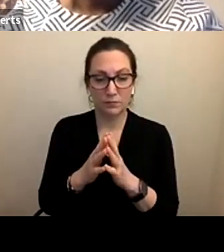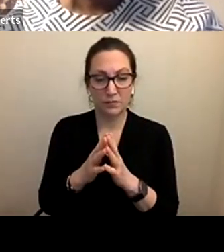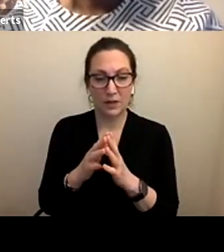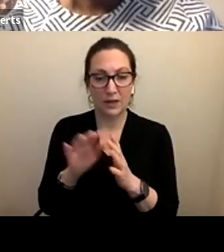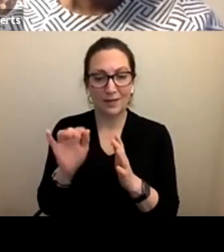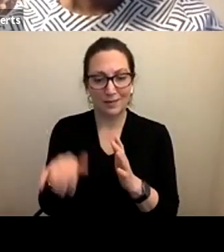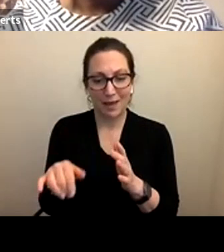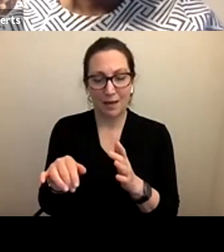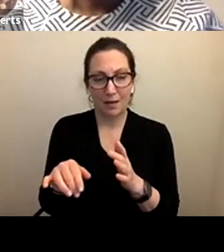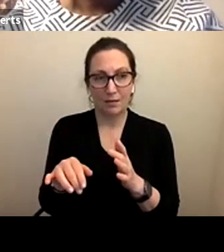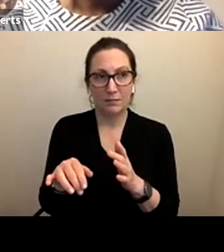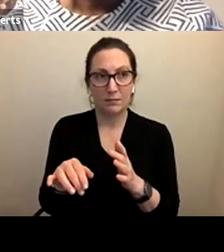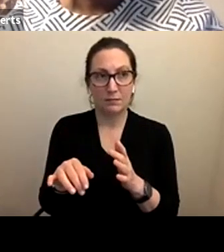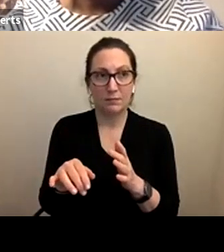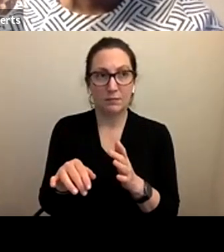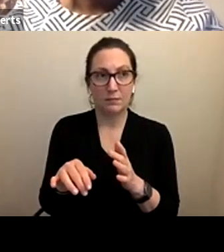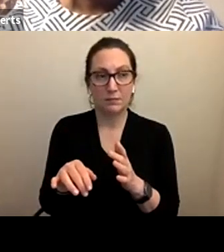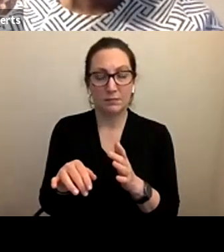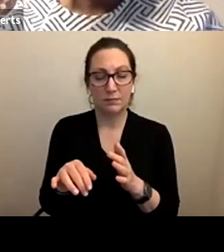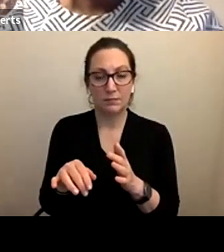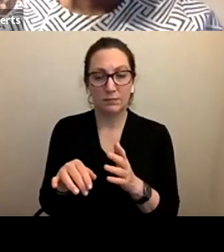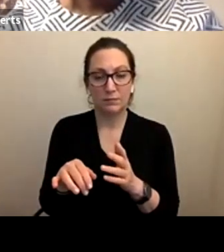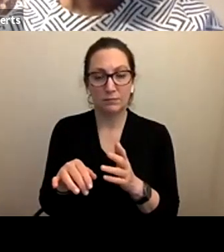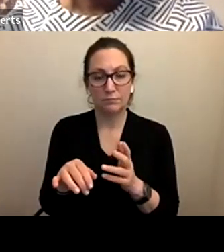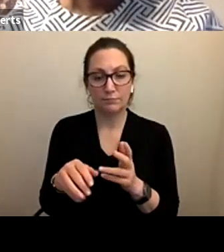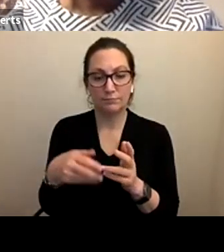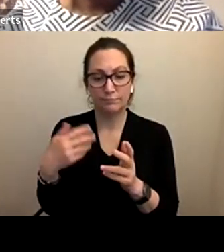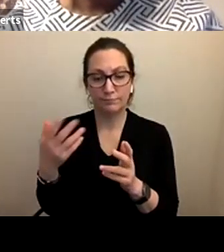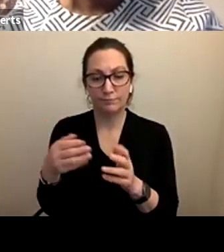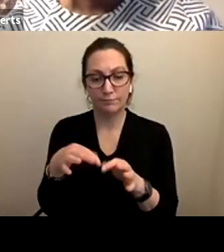driven by, to my way of thinking,